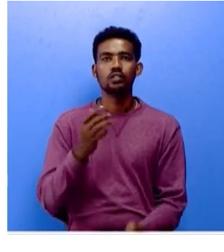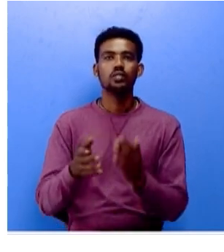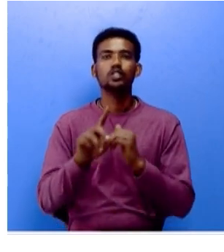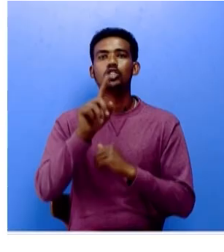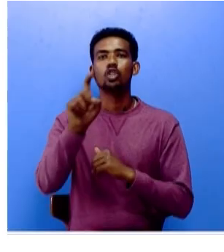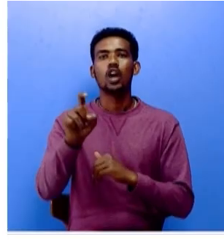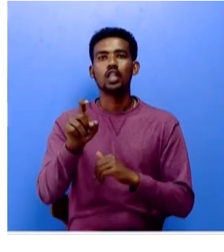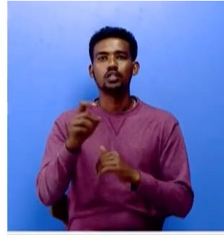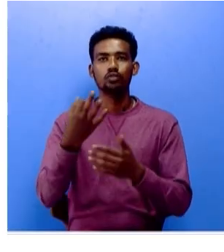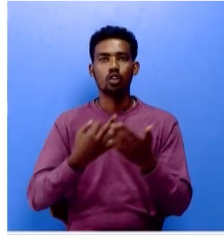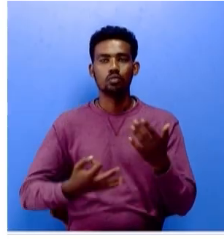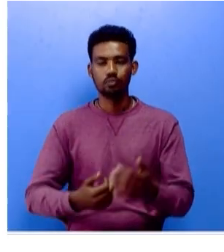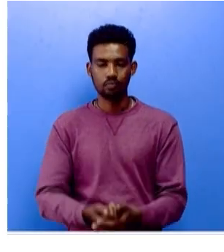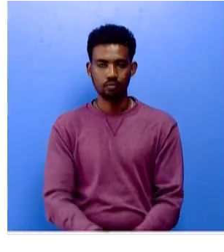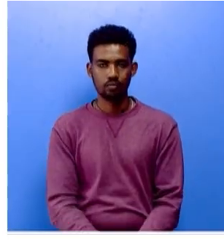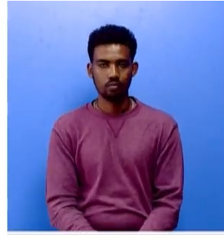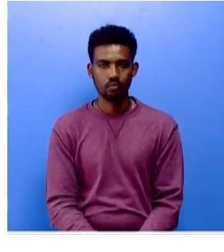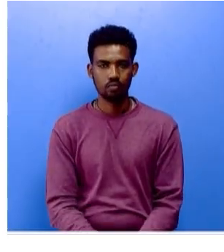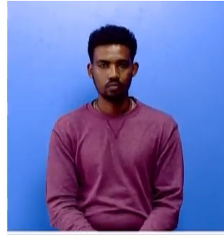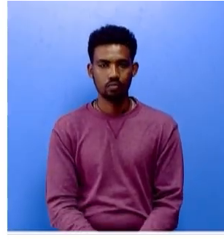Interrogative form.